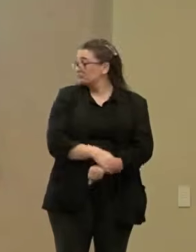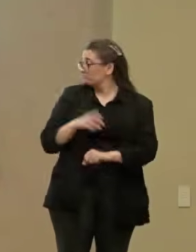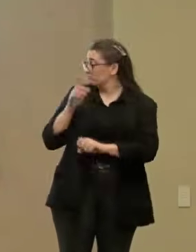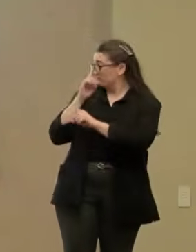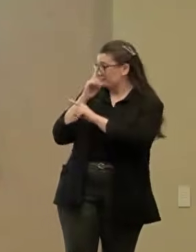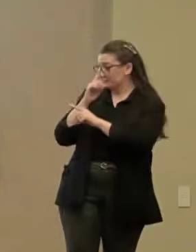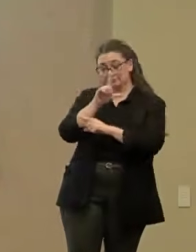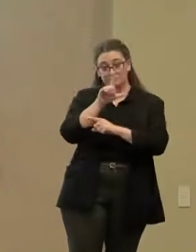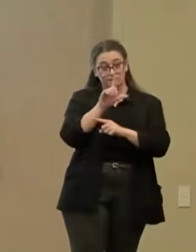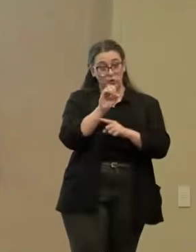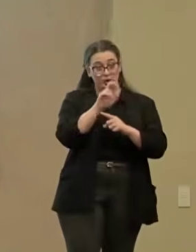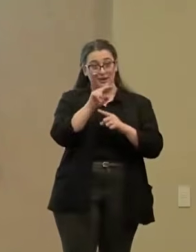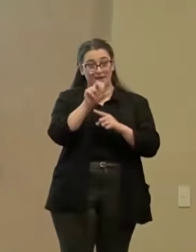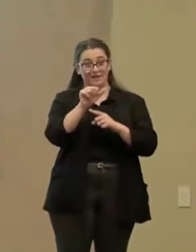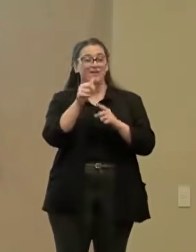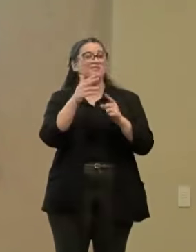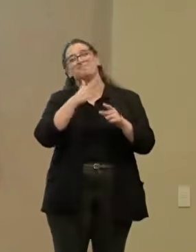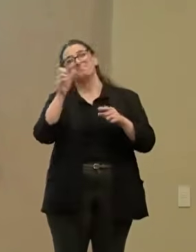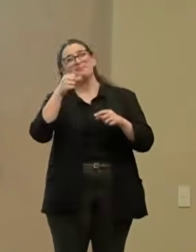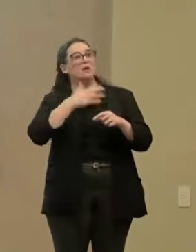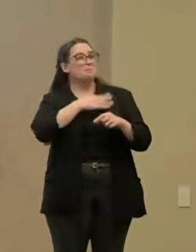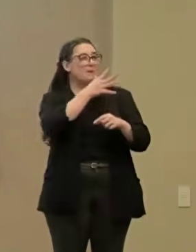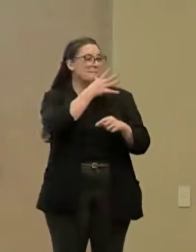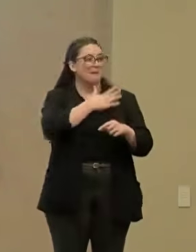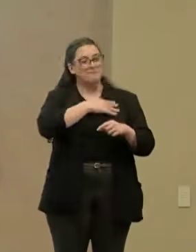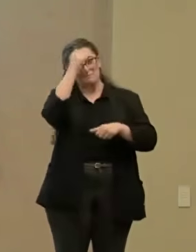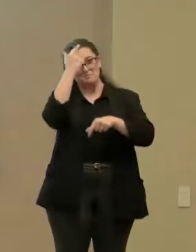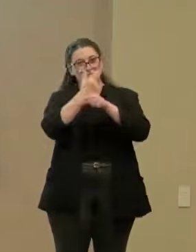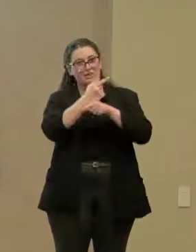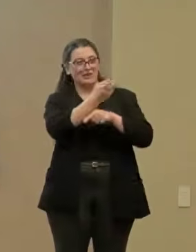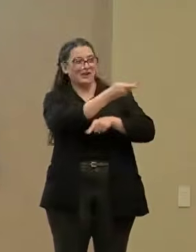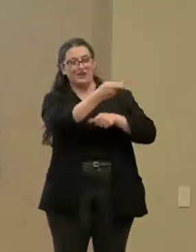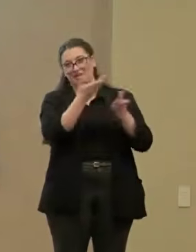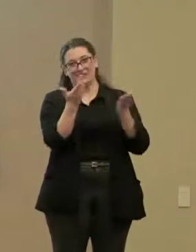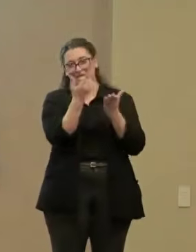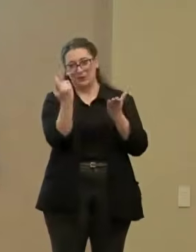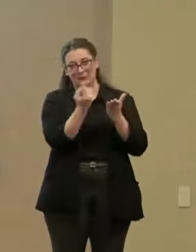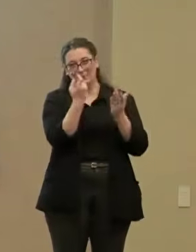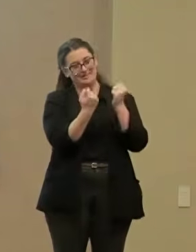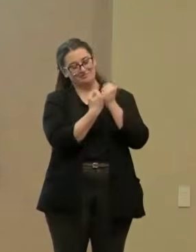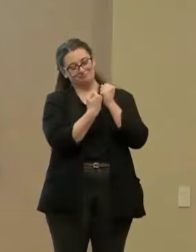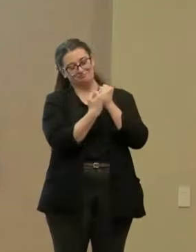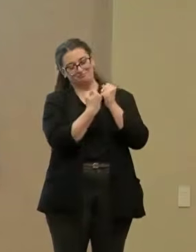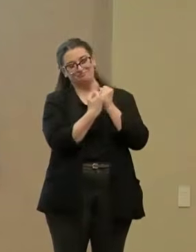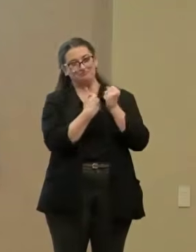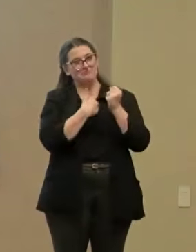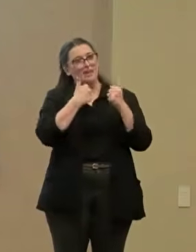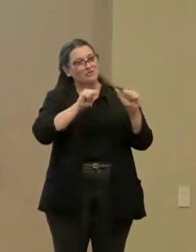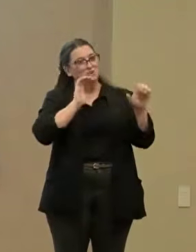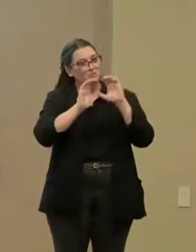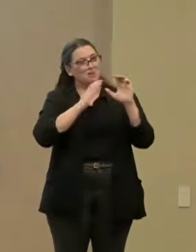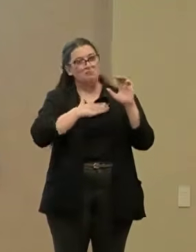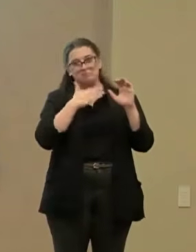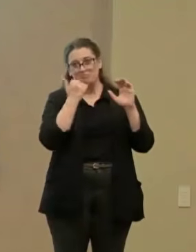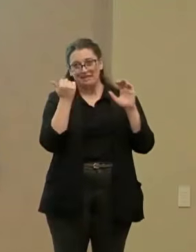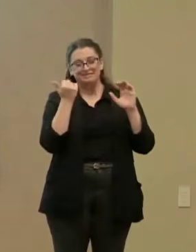Yeah, I want to shout out my mom and my brother because they're always there, and I try to communicate as best as